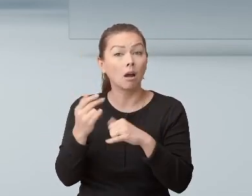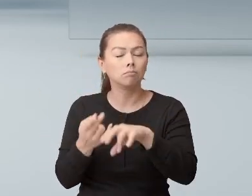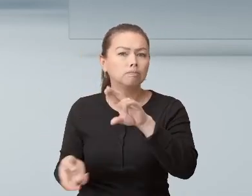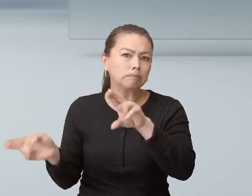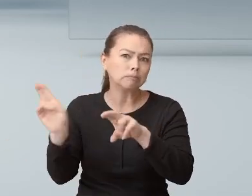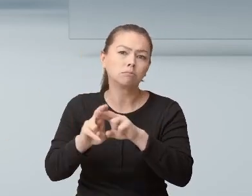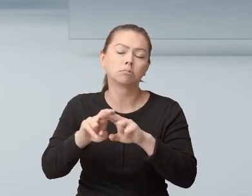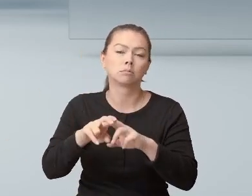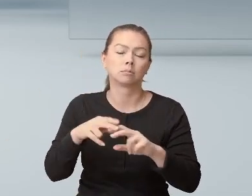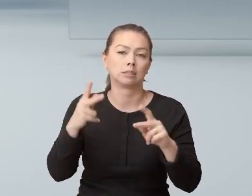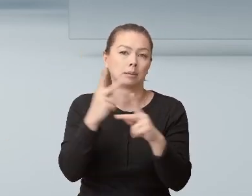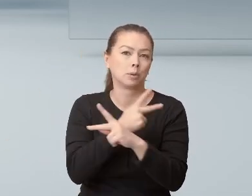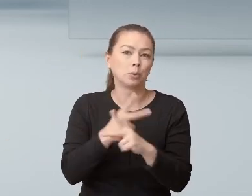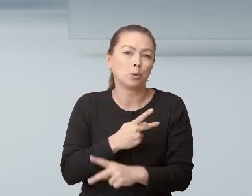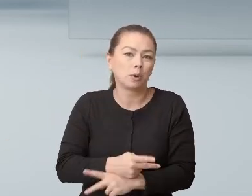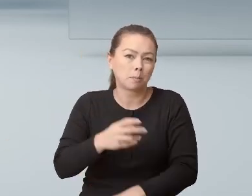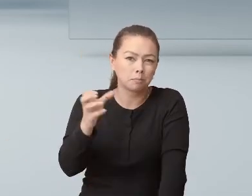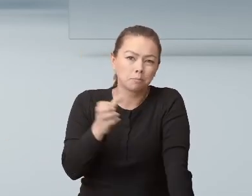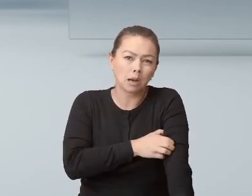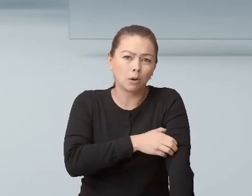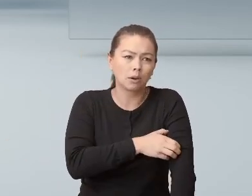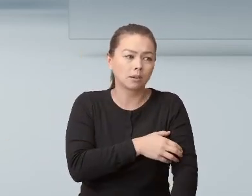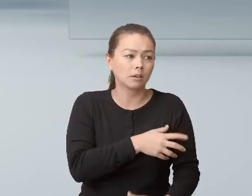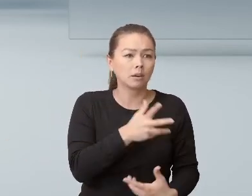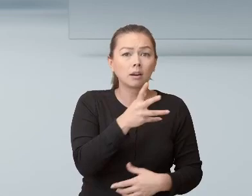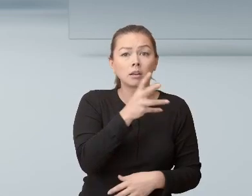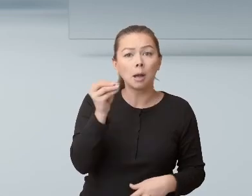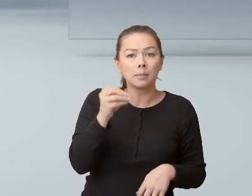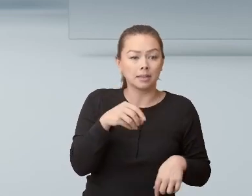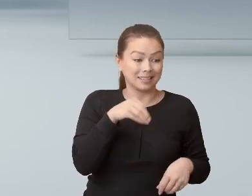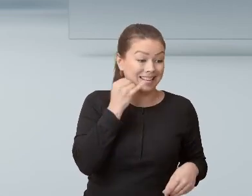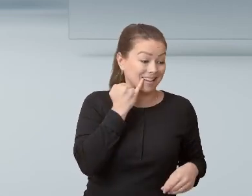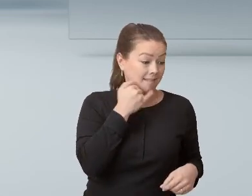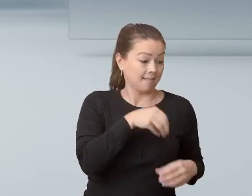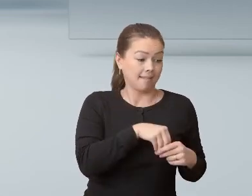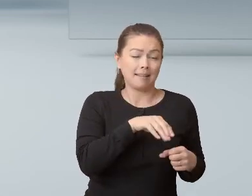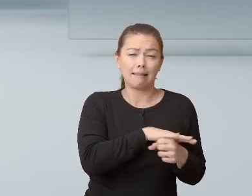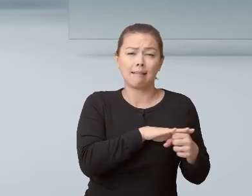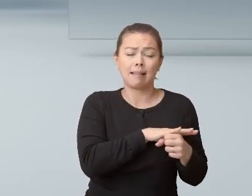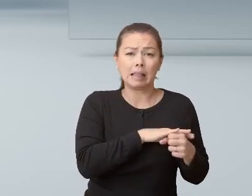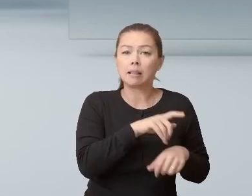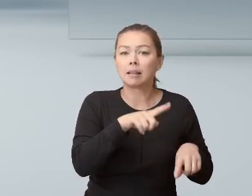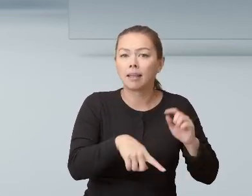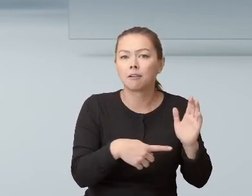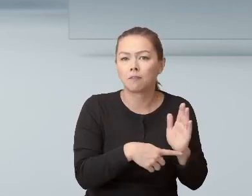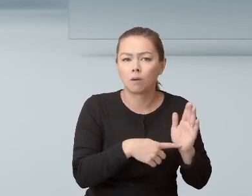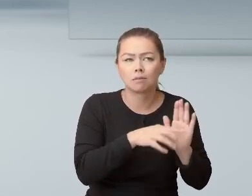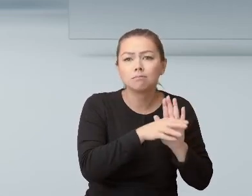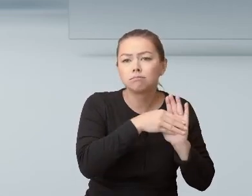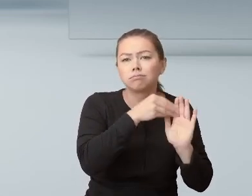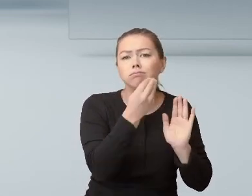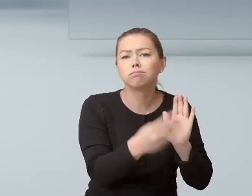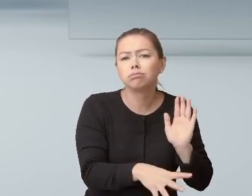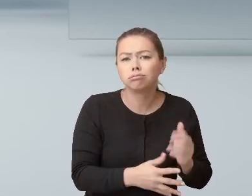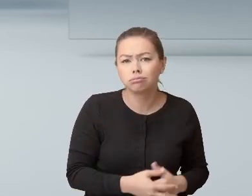couldn't afford to buy on their own to do it in an on-premise type of scenario. Yeah, really valid points, all of them. So let's talk